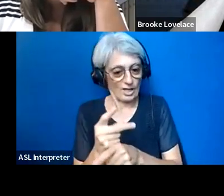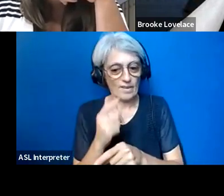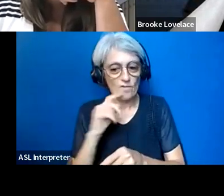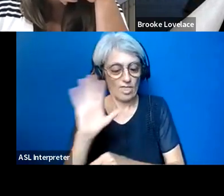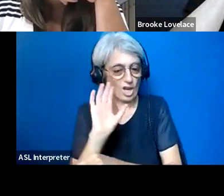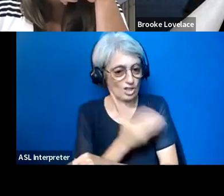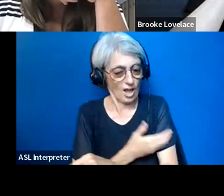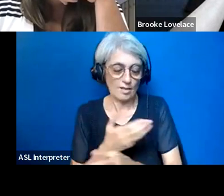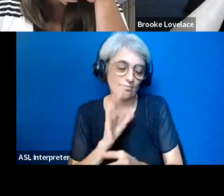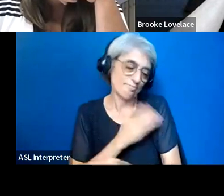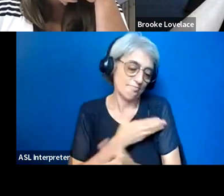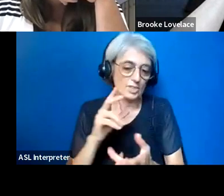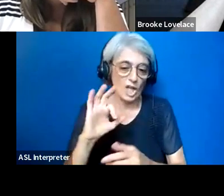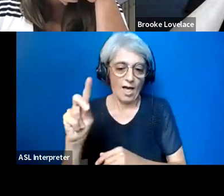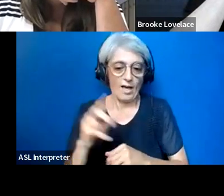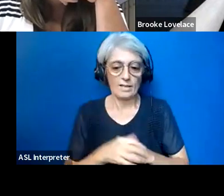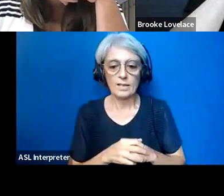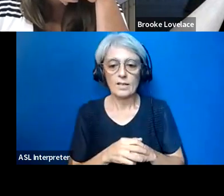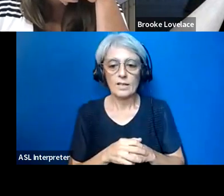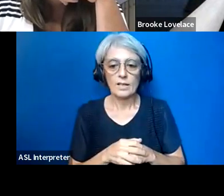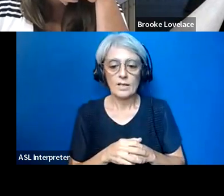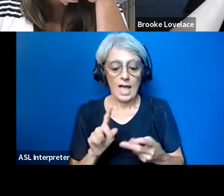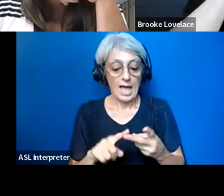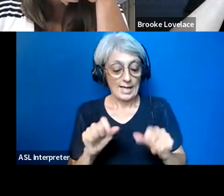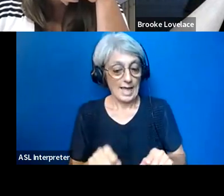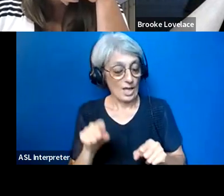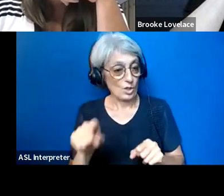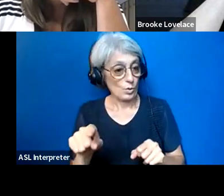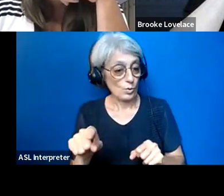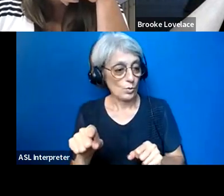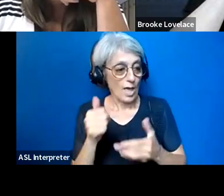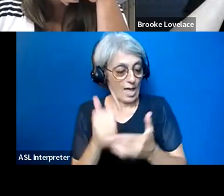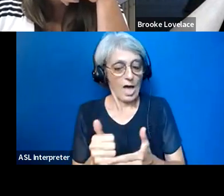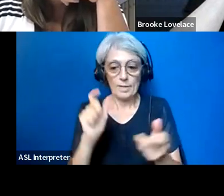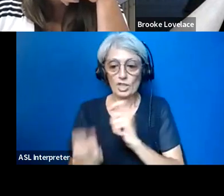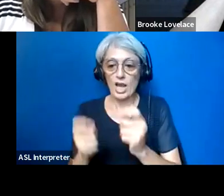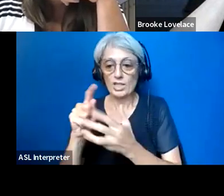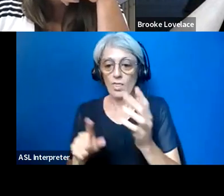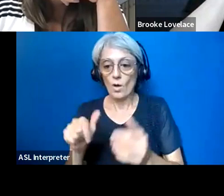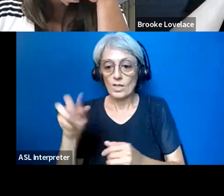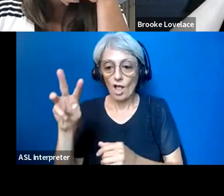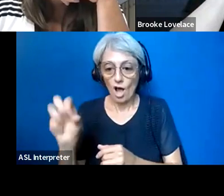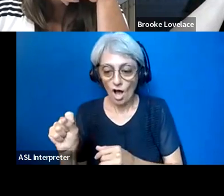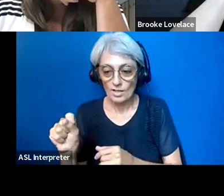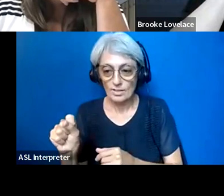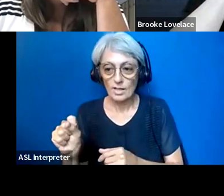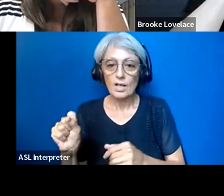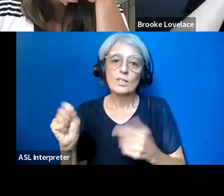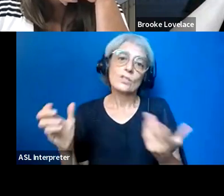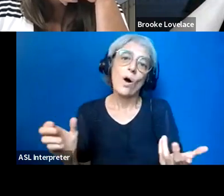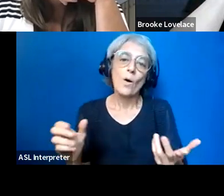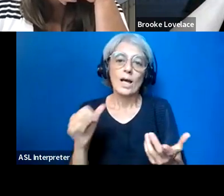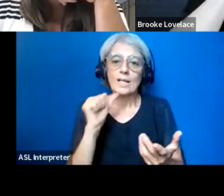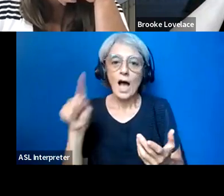whether or not you would be willing to help change those laws. So rather than a patchwork